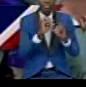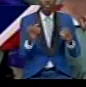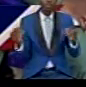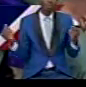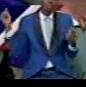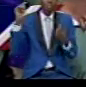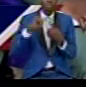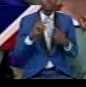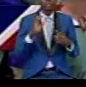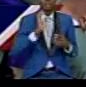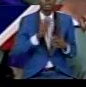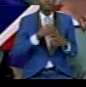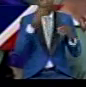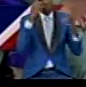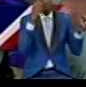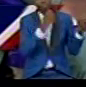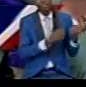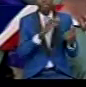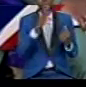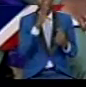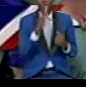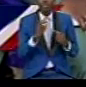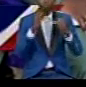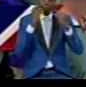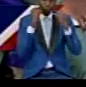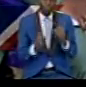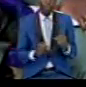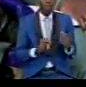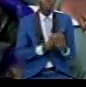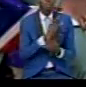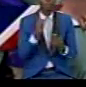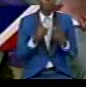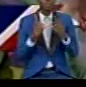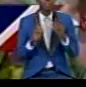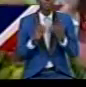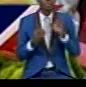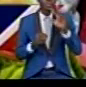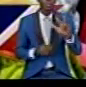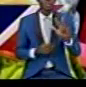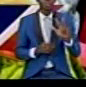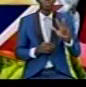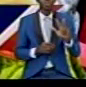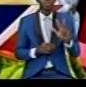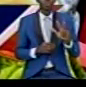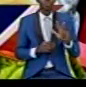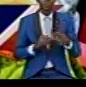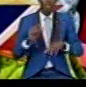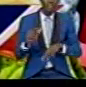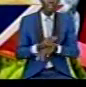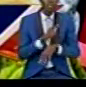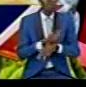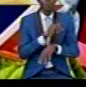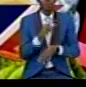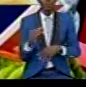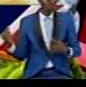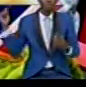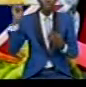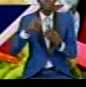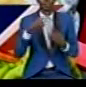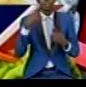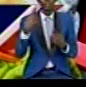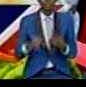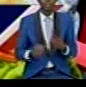firmly perfected. Number three, toiling until the faithful be